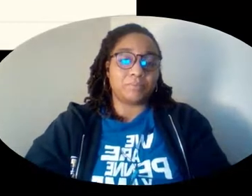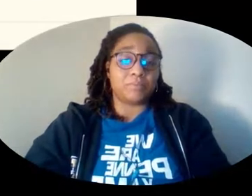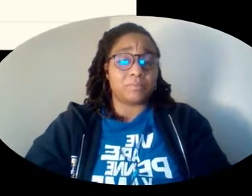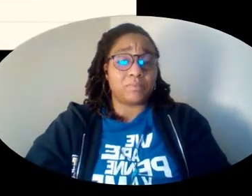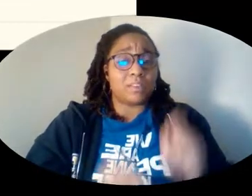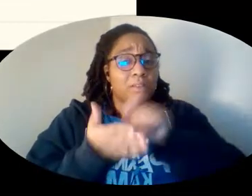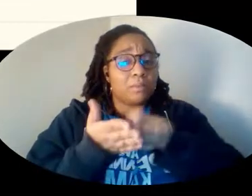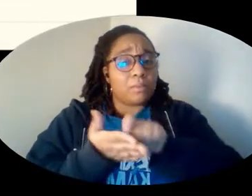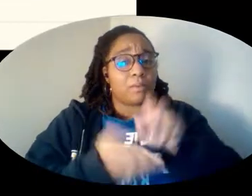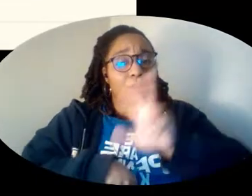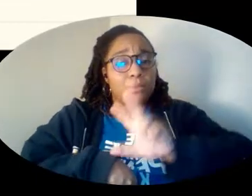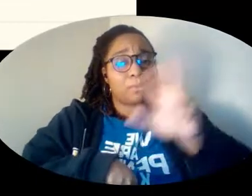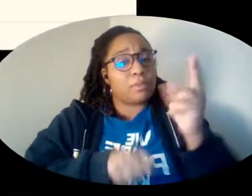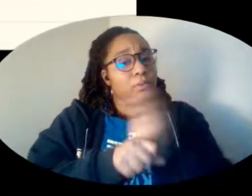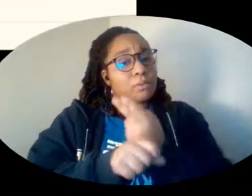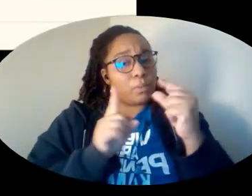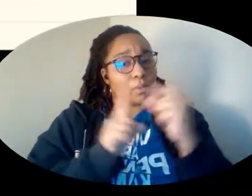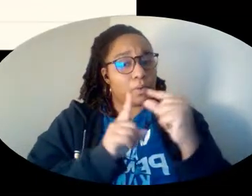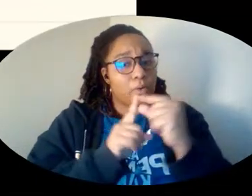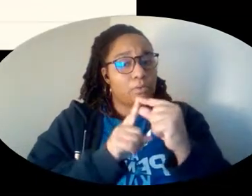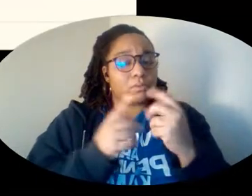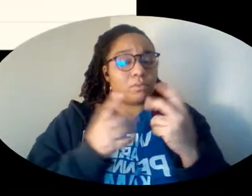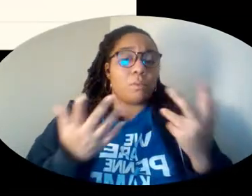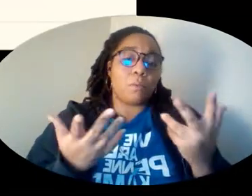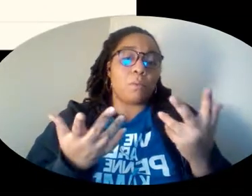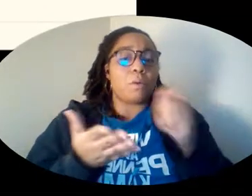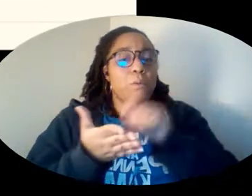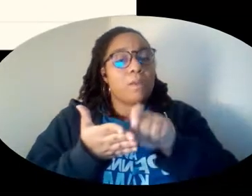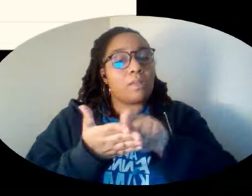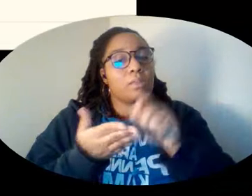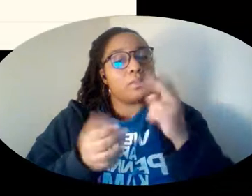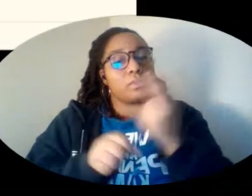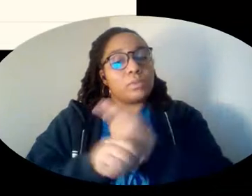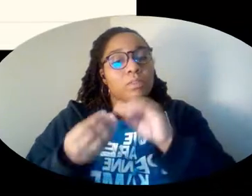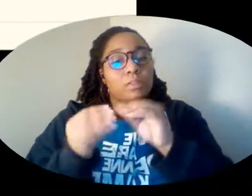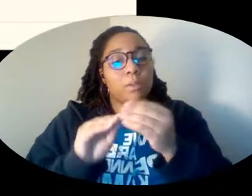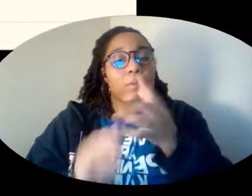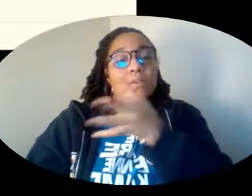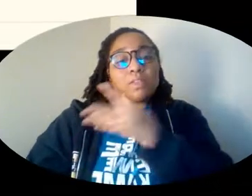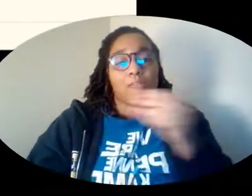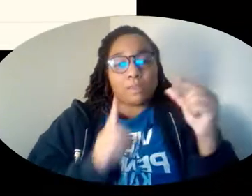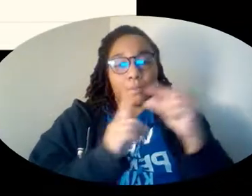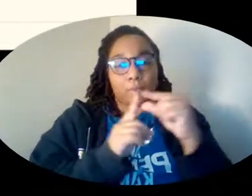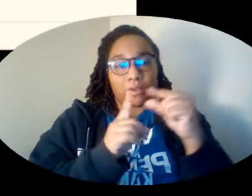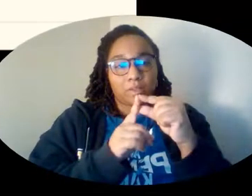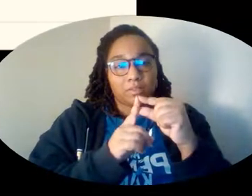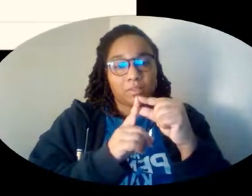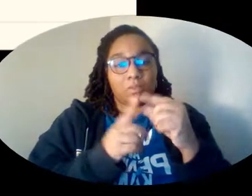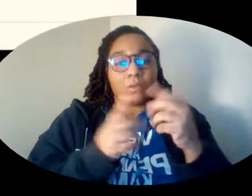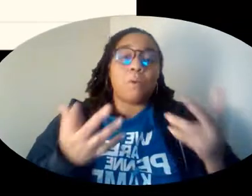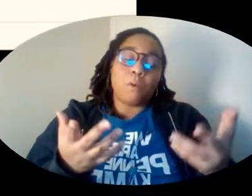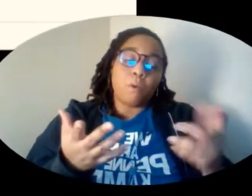I can write 3 o'clock using words, or write it using numbers and words. I